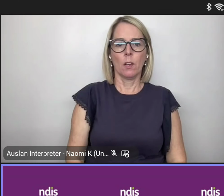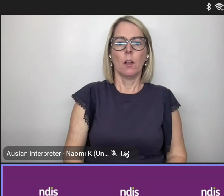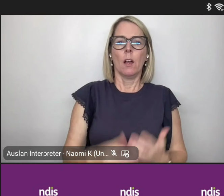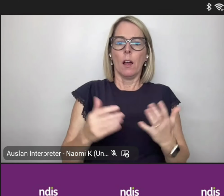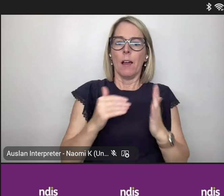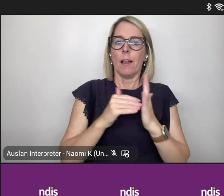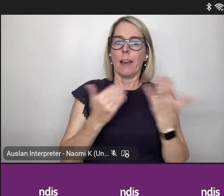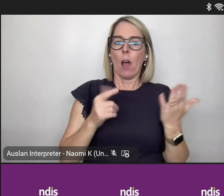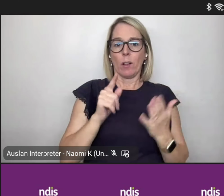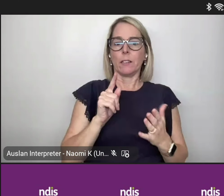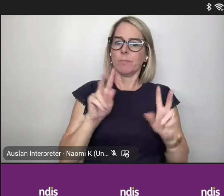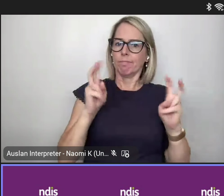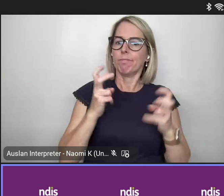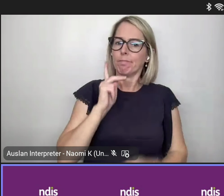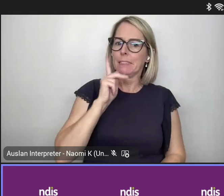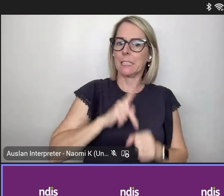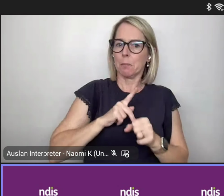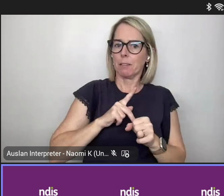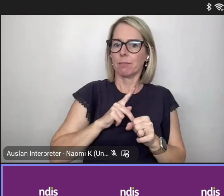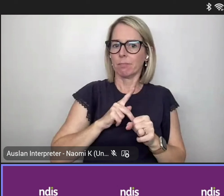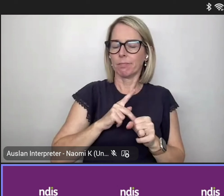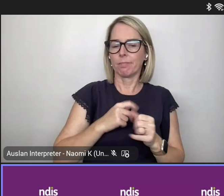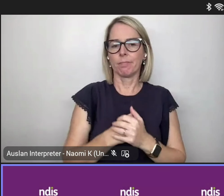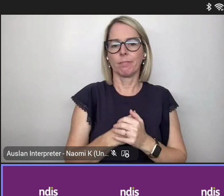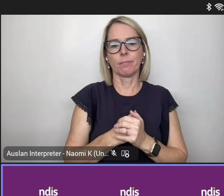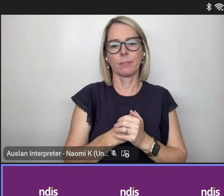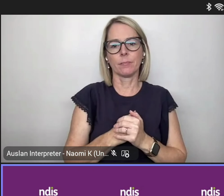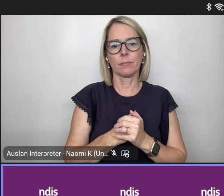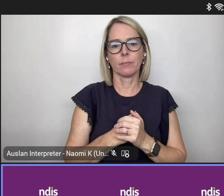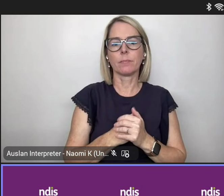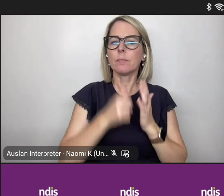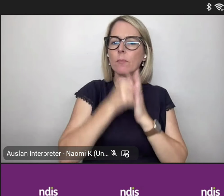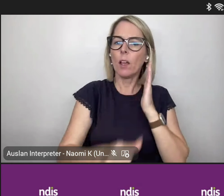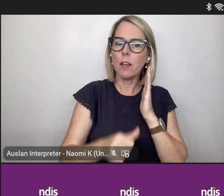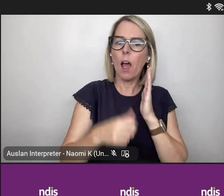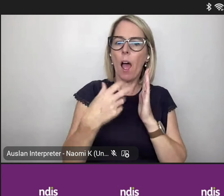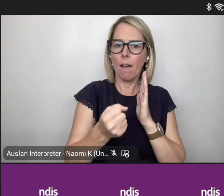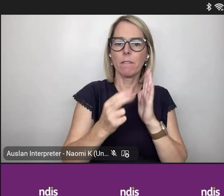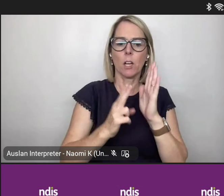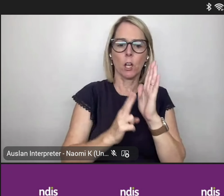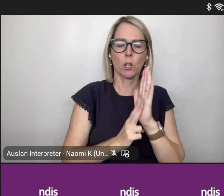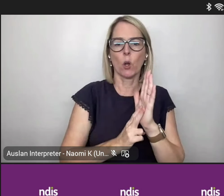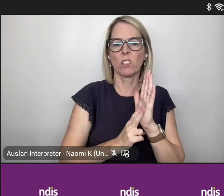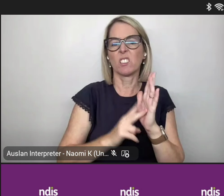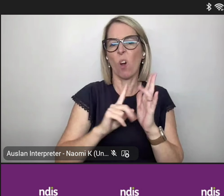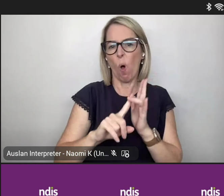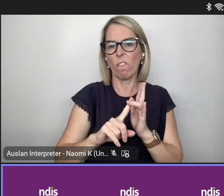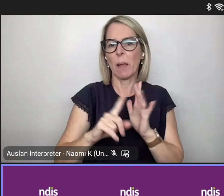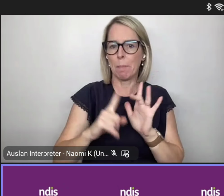now a participant. This letter includes a notice of impairments.